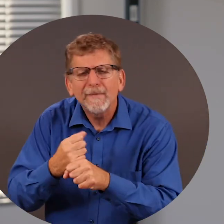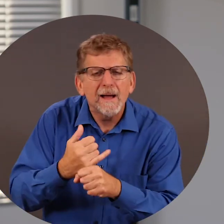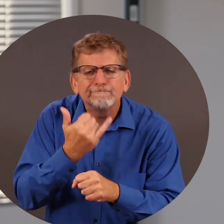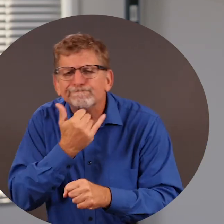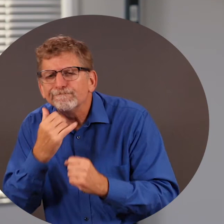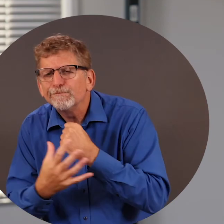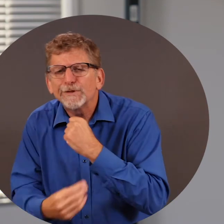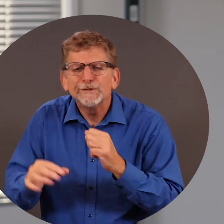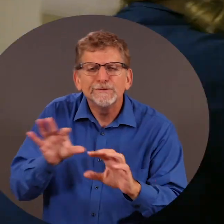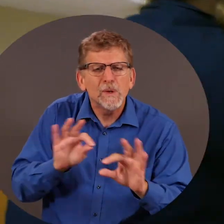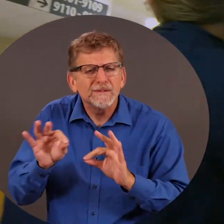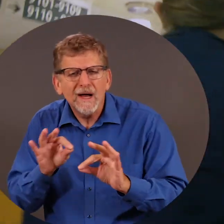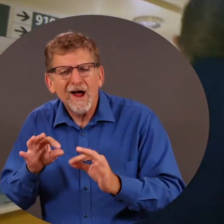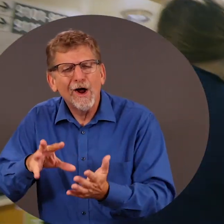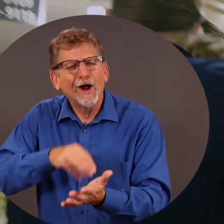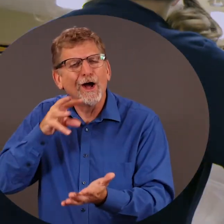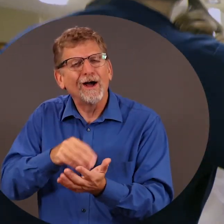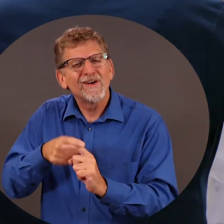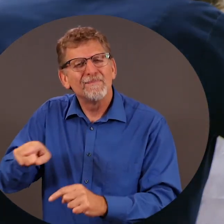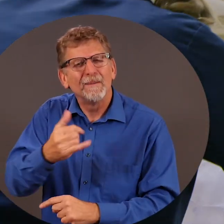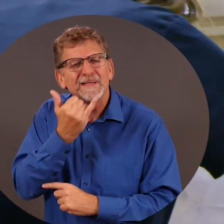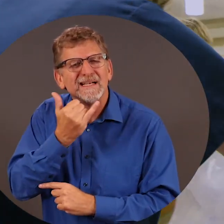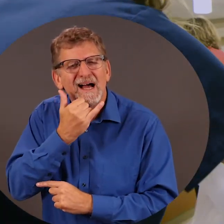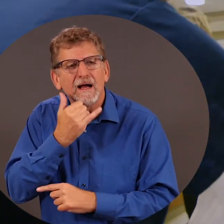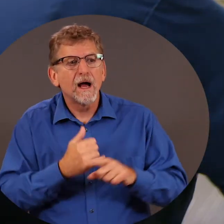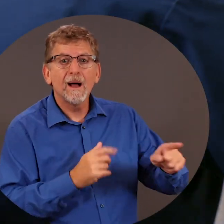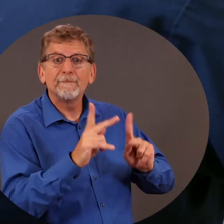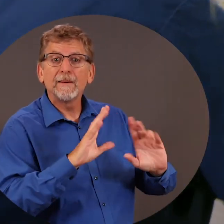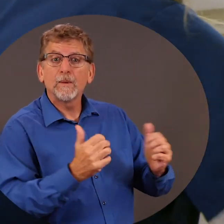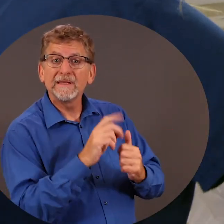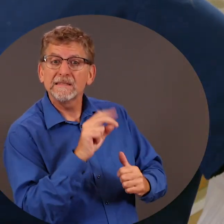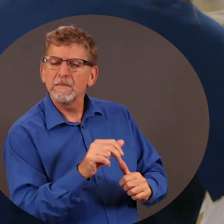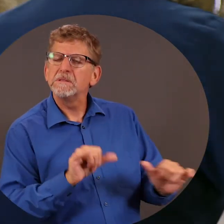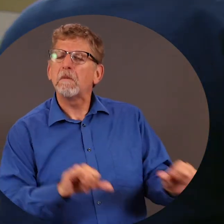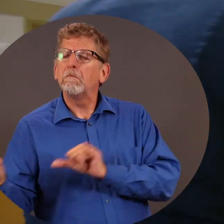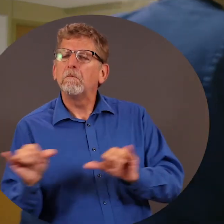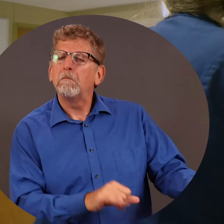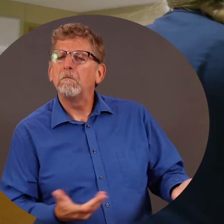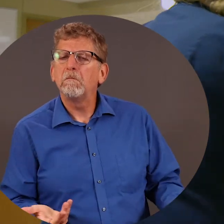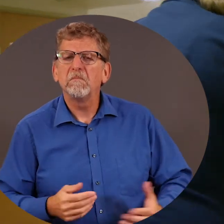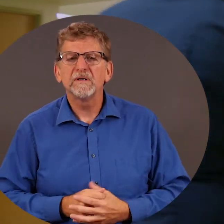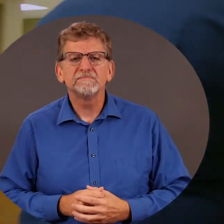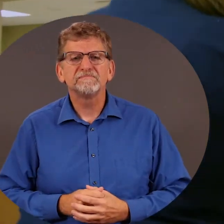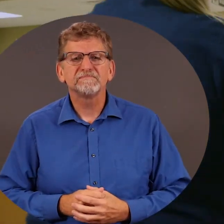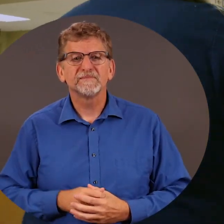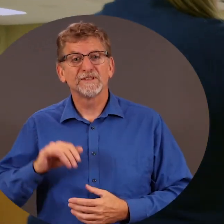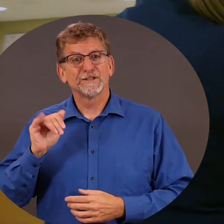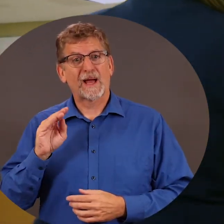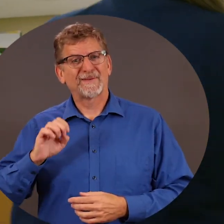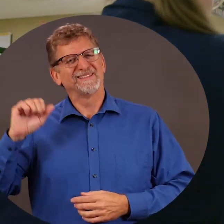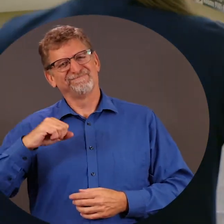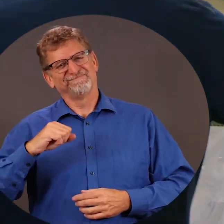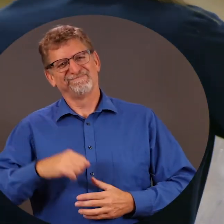and learn from those mistakes. And people with disabilities are no exception. Yep. You gotta learn to deal with